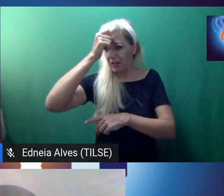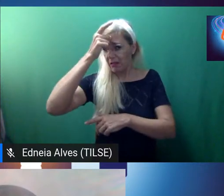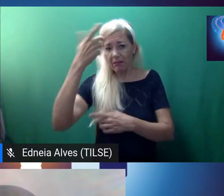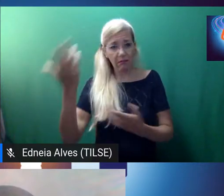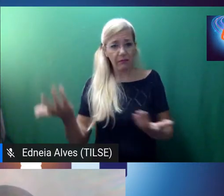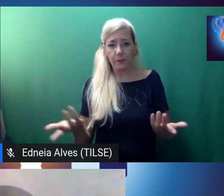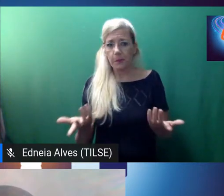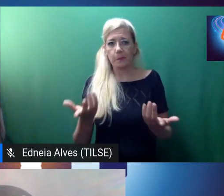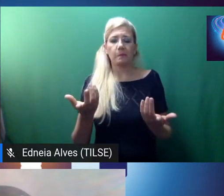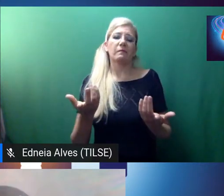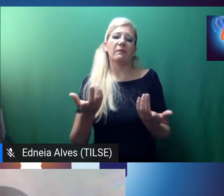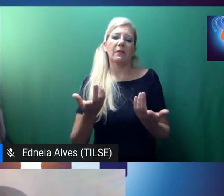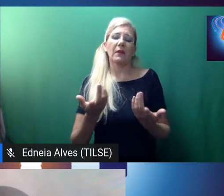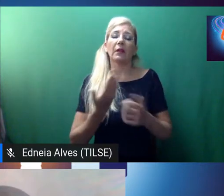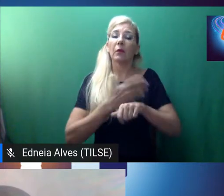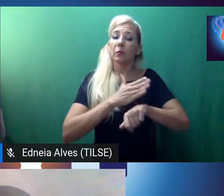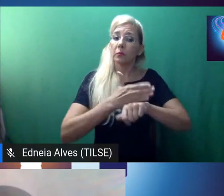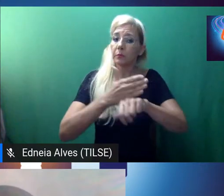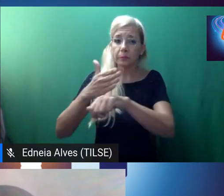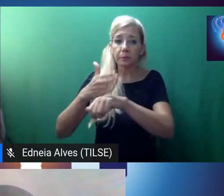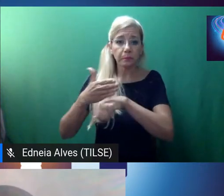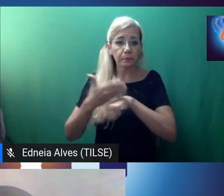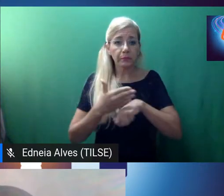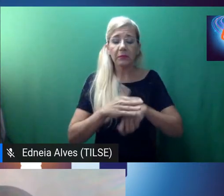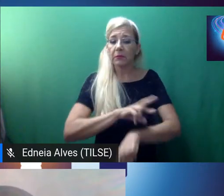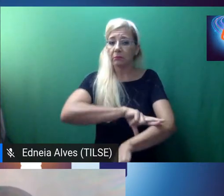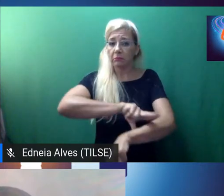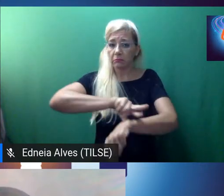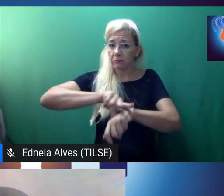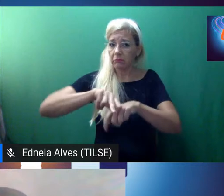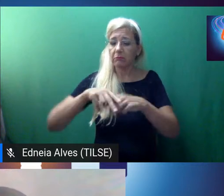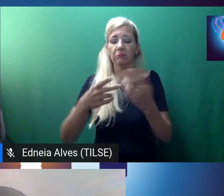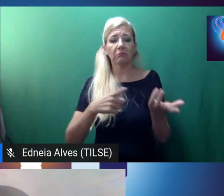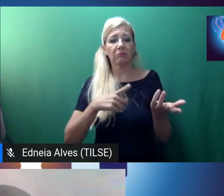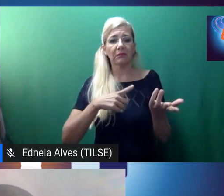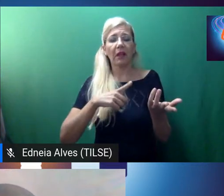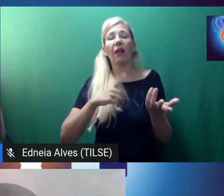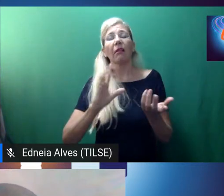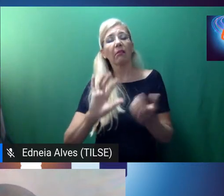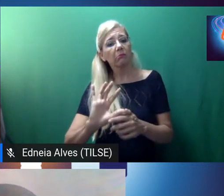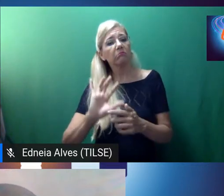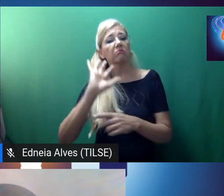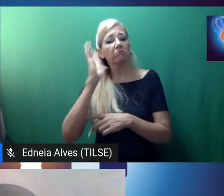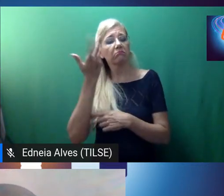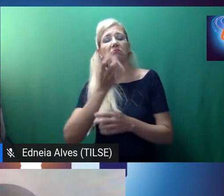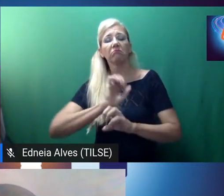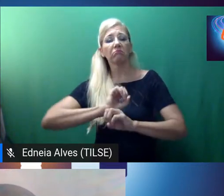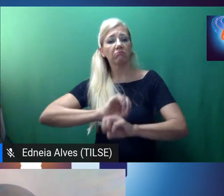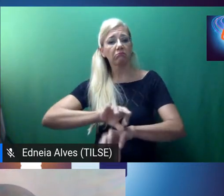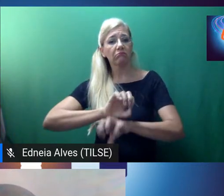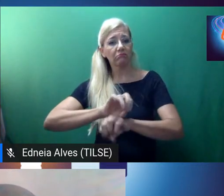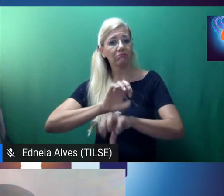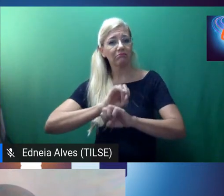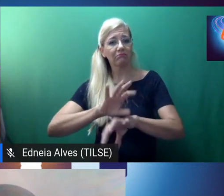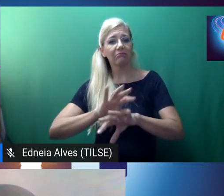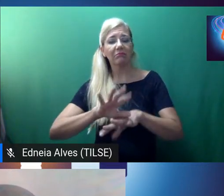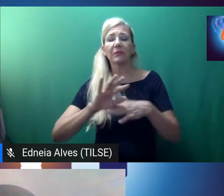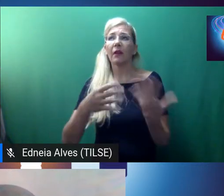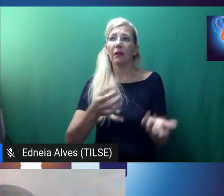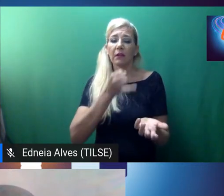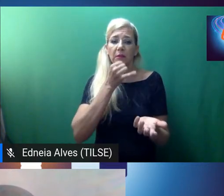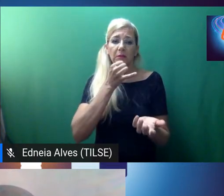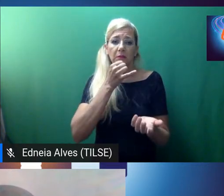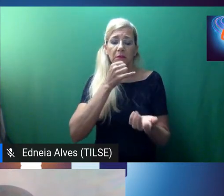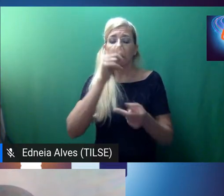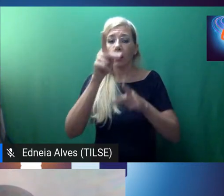racist practices that happen in teaching. And if you don't have people